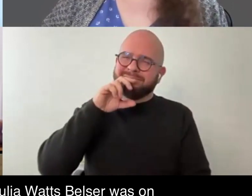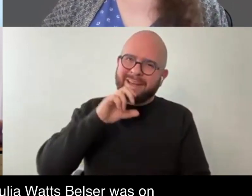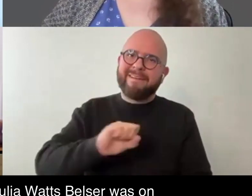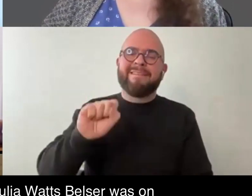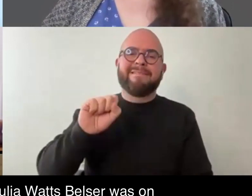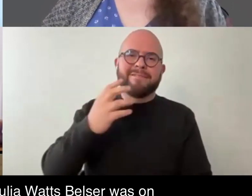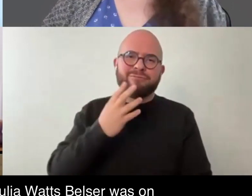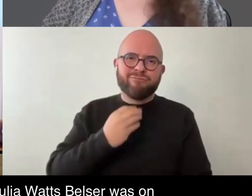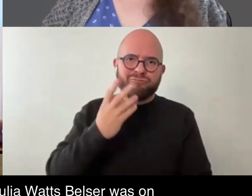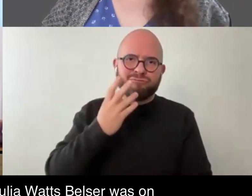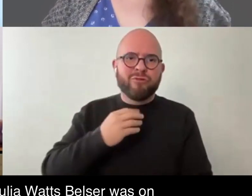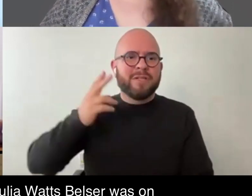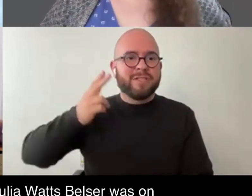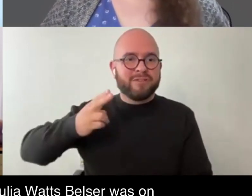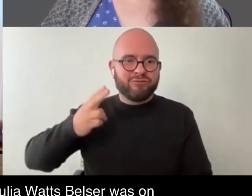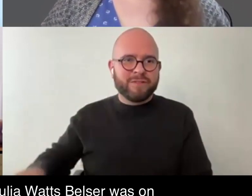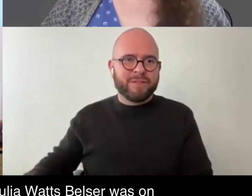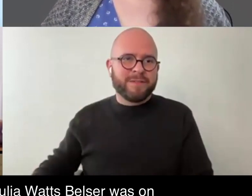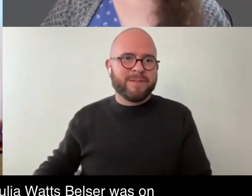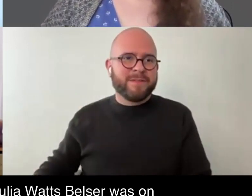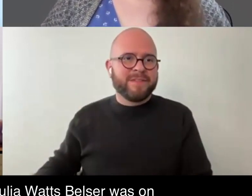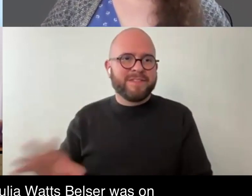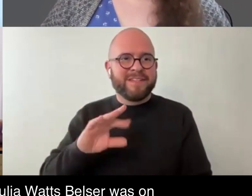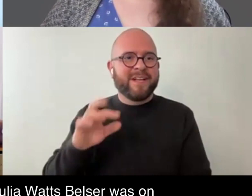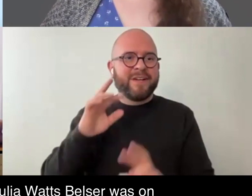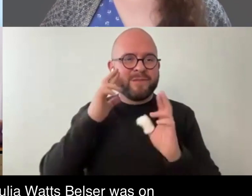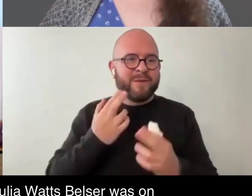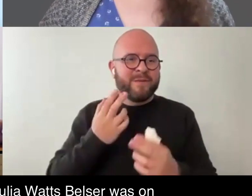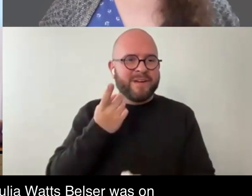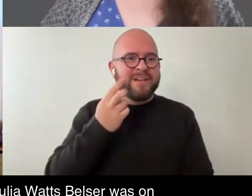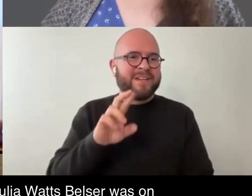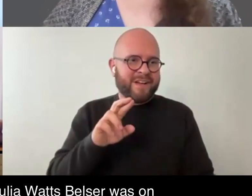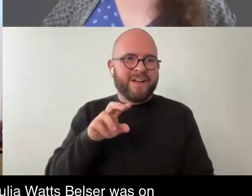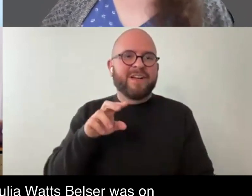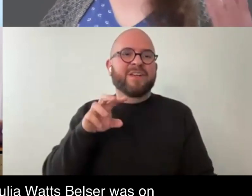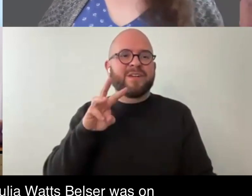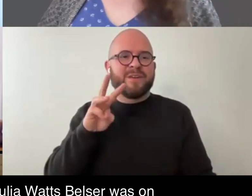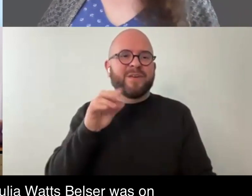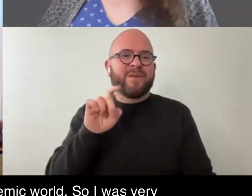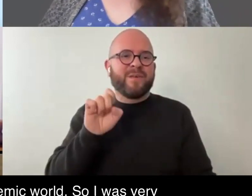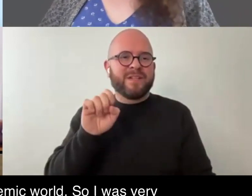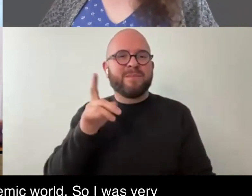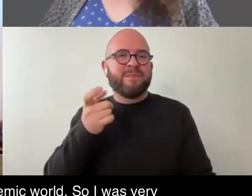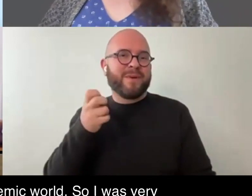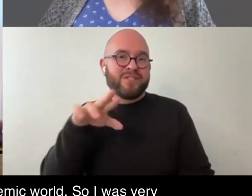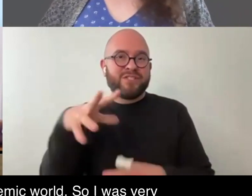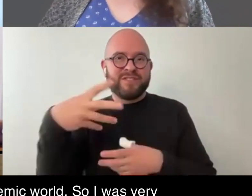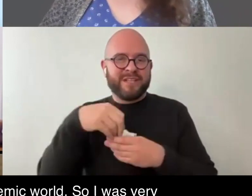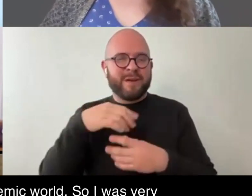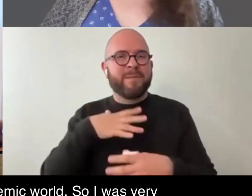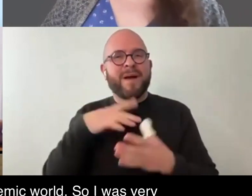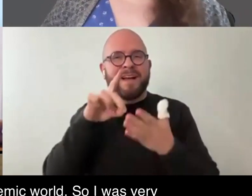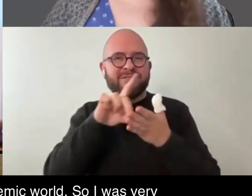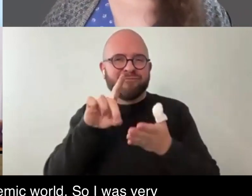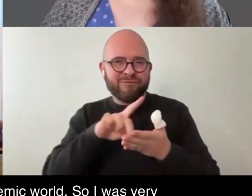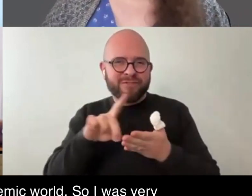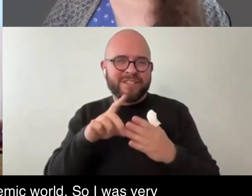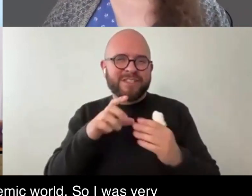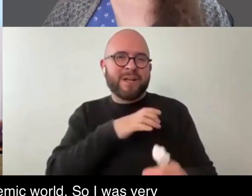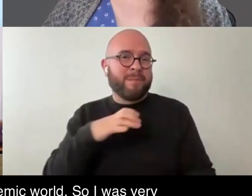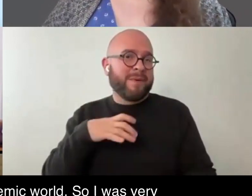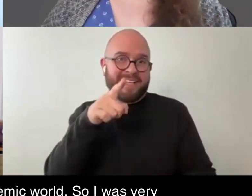and Rabbi Dr. Julia Watts Belser was on my dissertation committee and is still one of my mentors in the